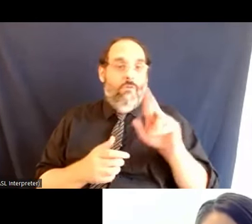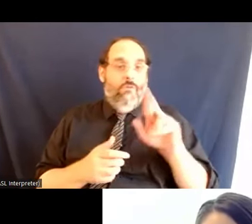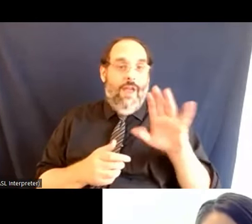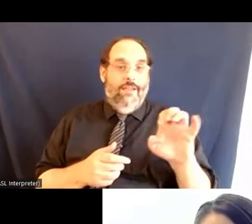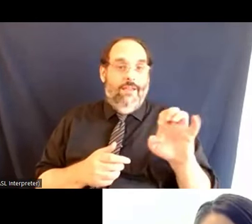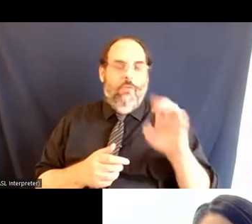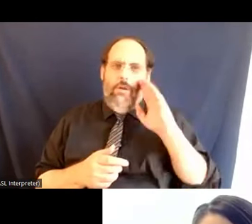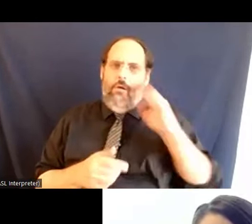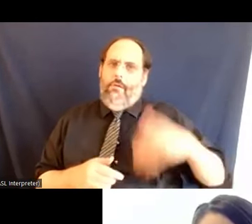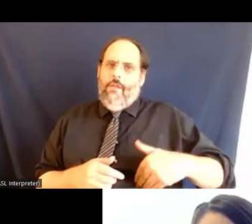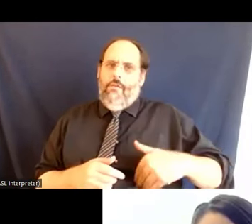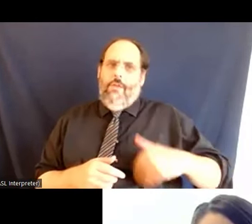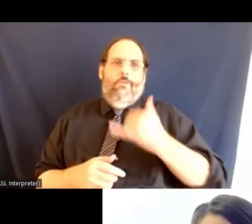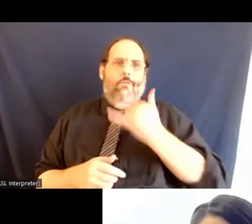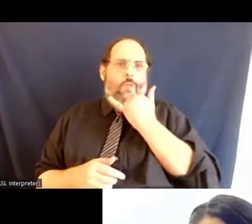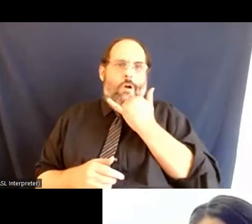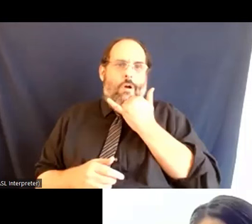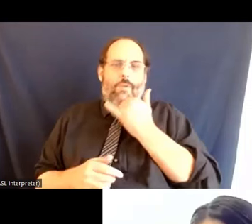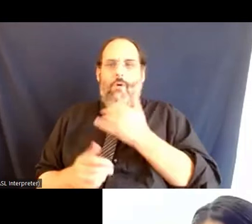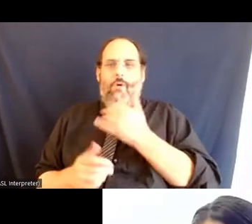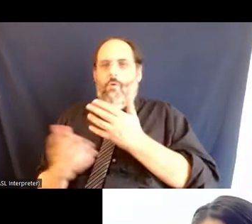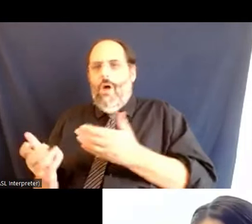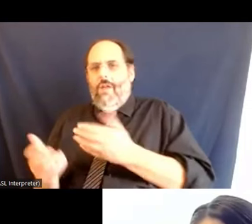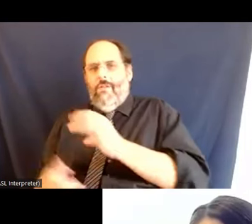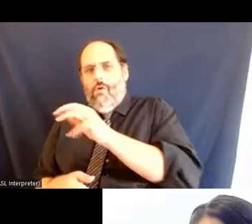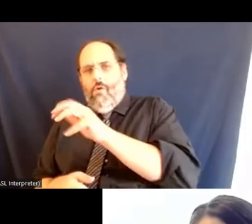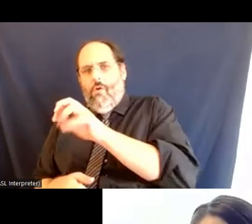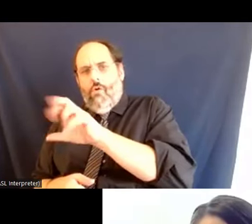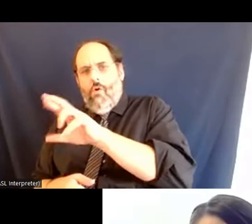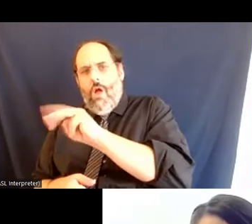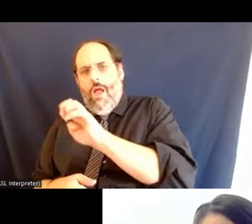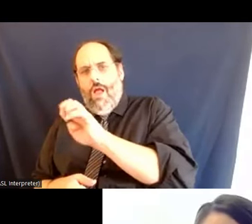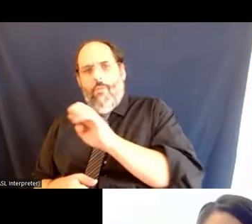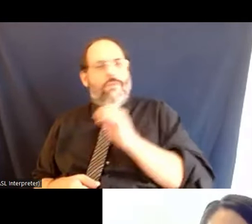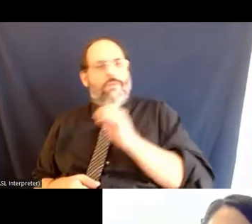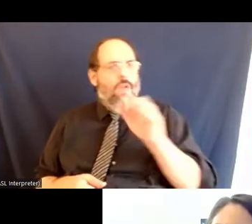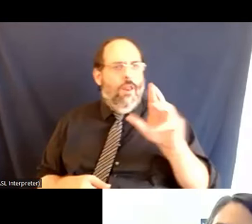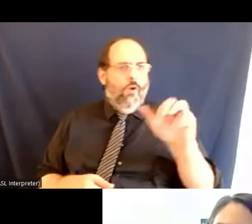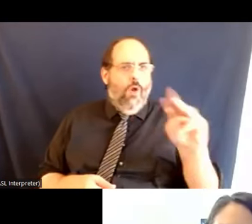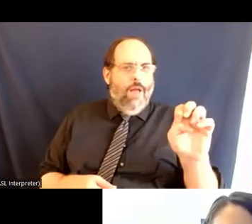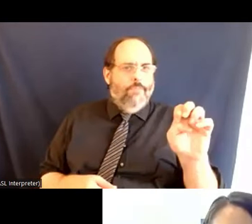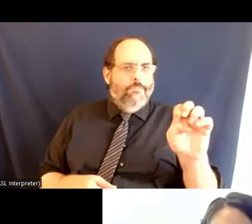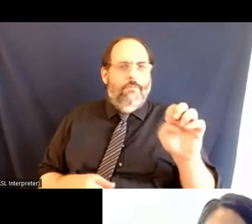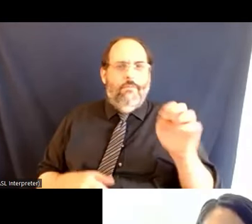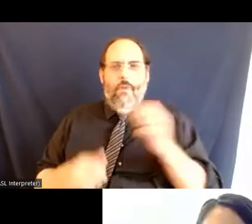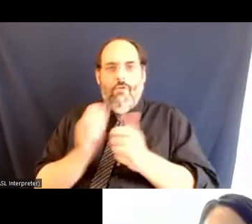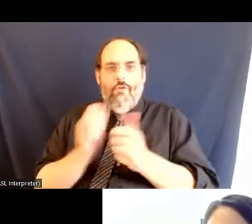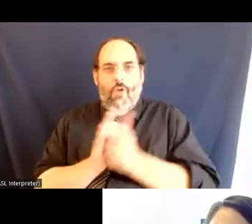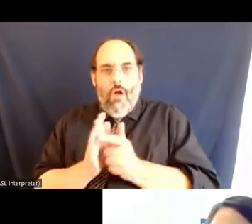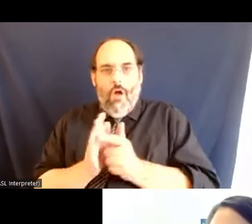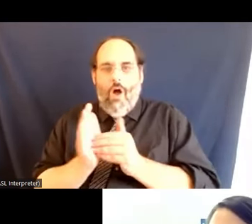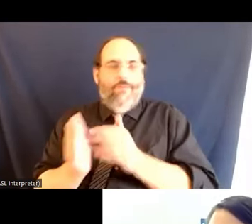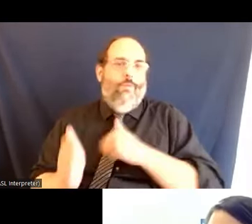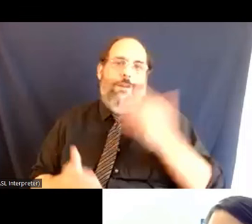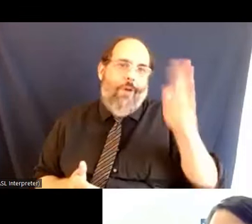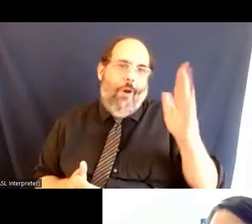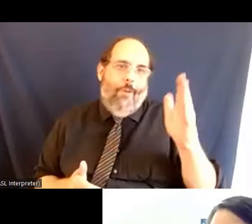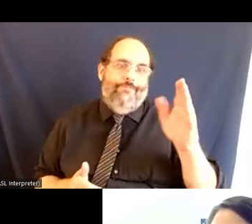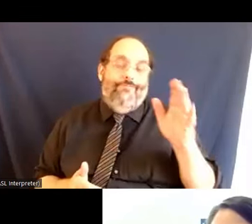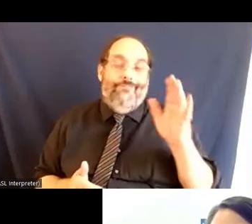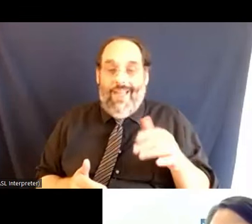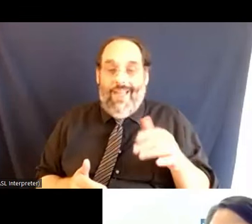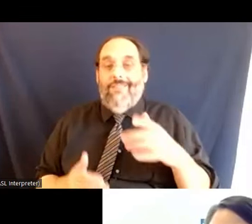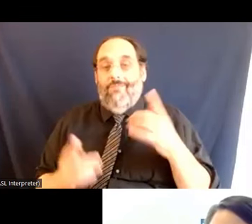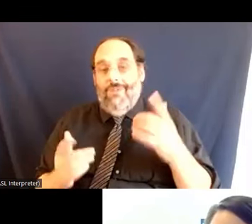know the bright line between what's considered a crime and what's not under state and federal law. So that's certainly an impediment. For